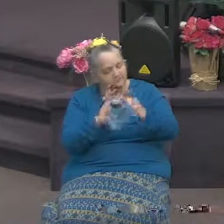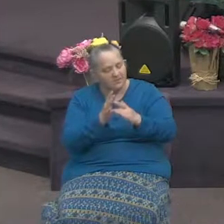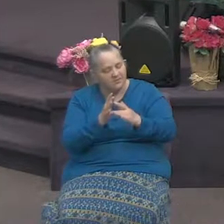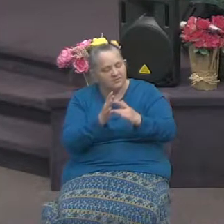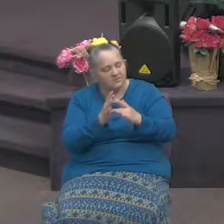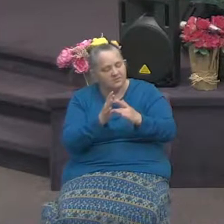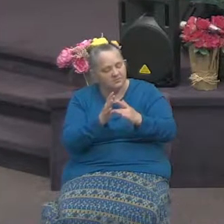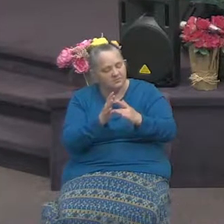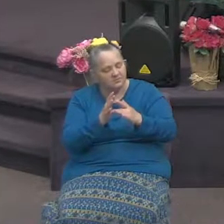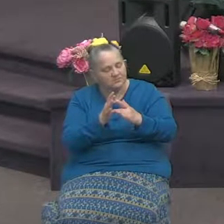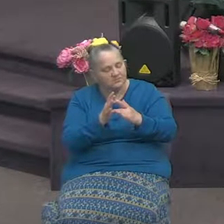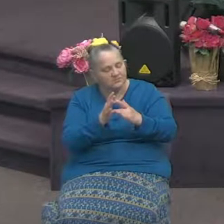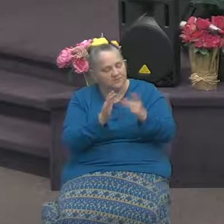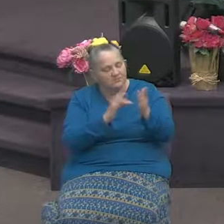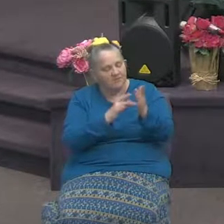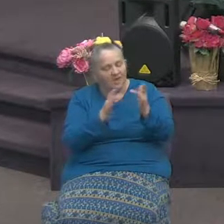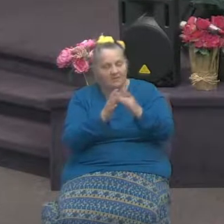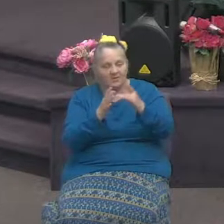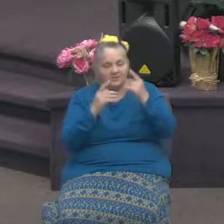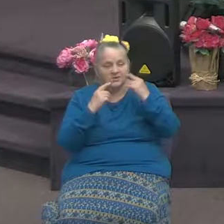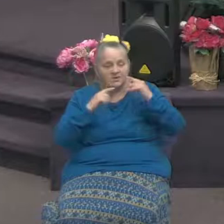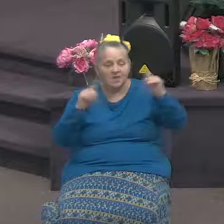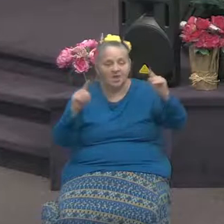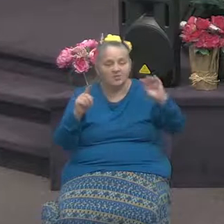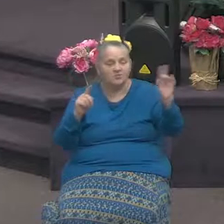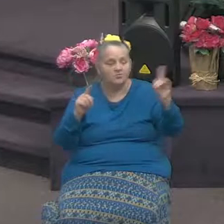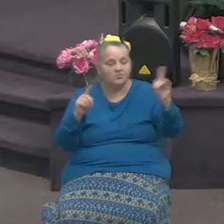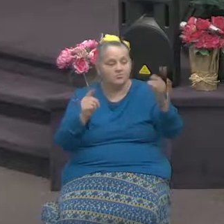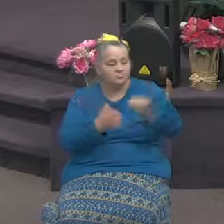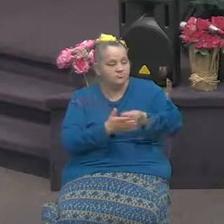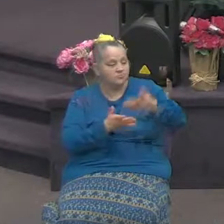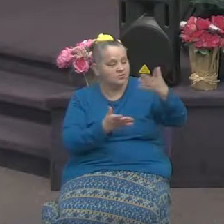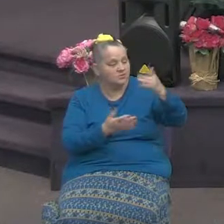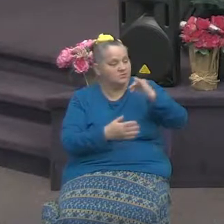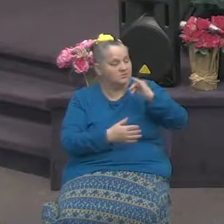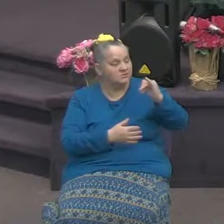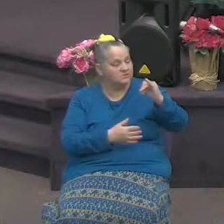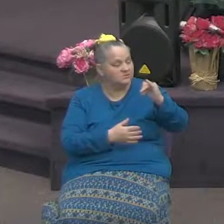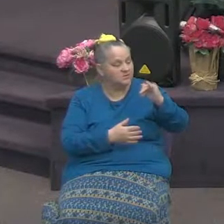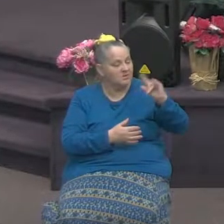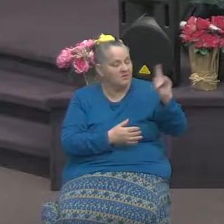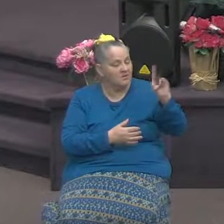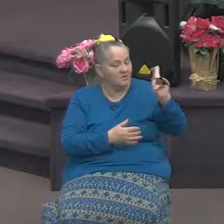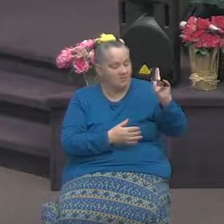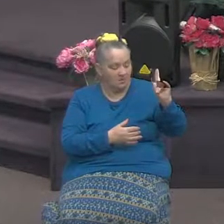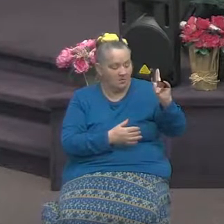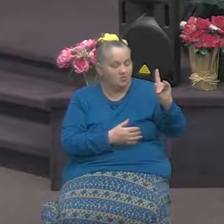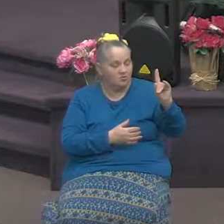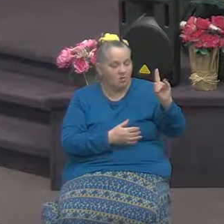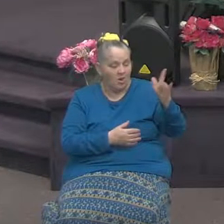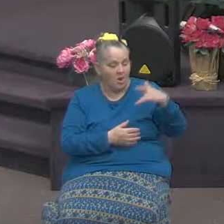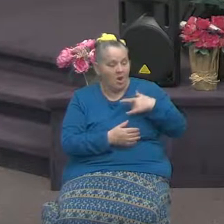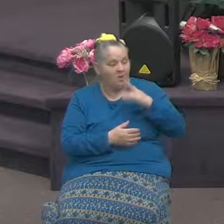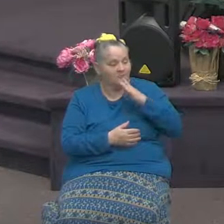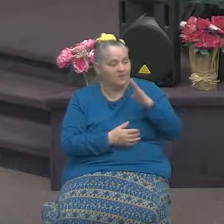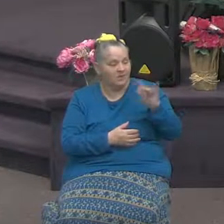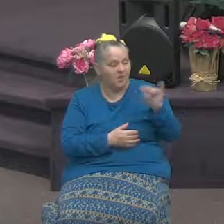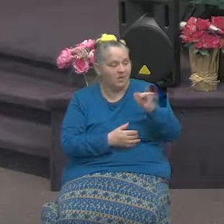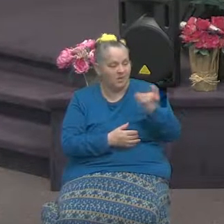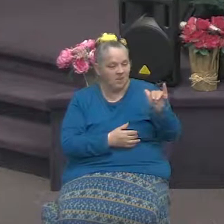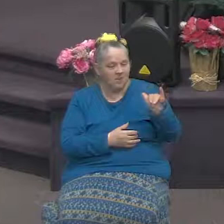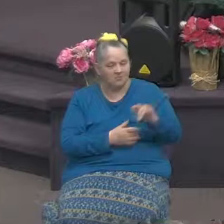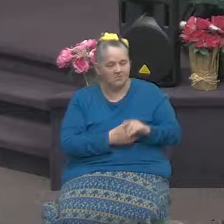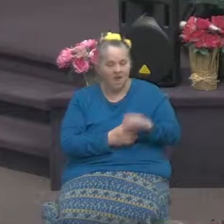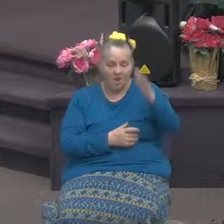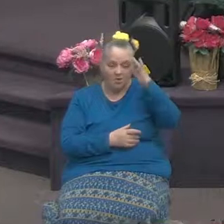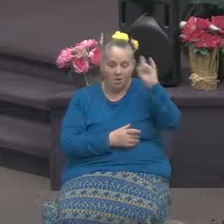Jesus. The Bible declares to us, where your treasure is, there will your heart be also.